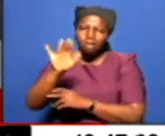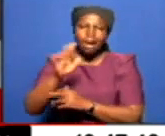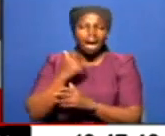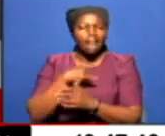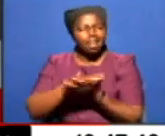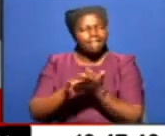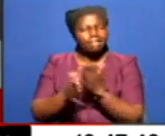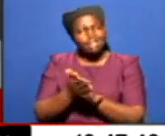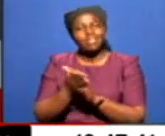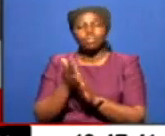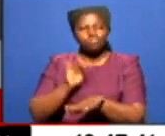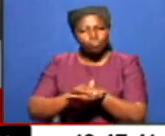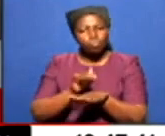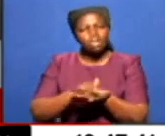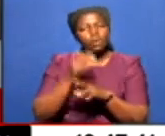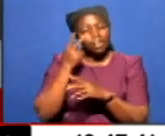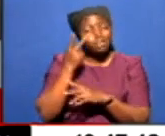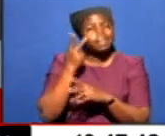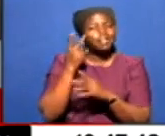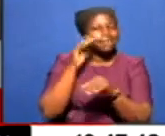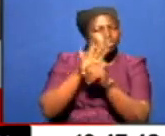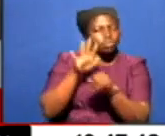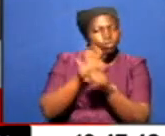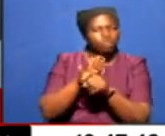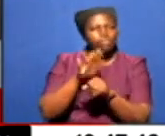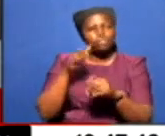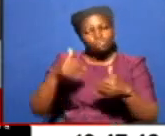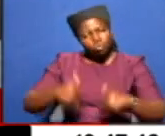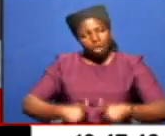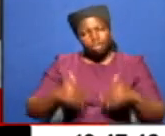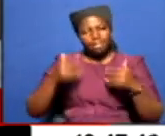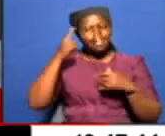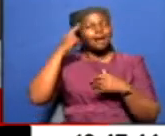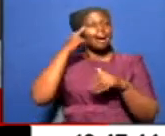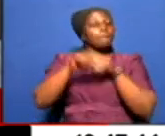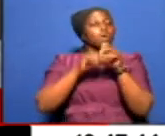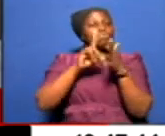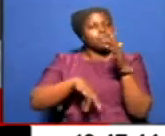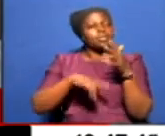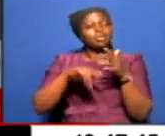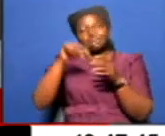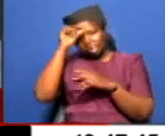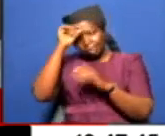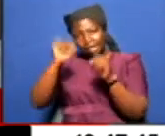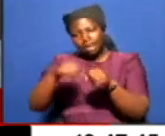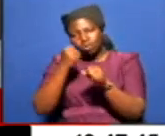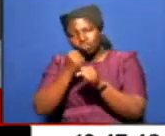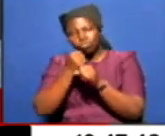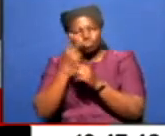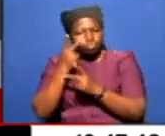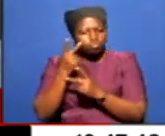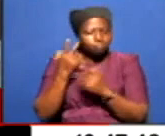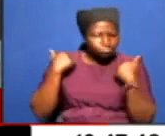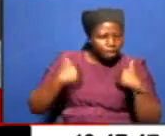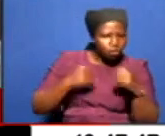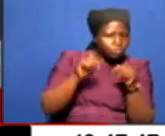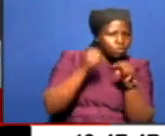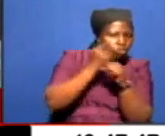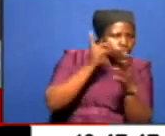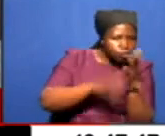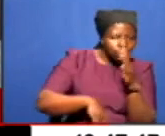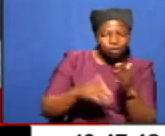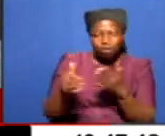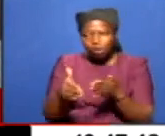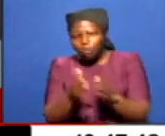young people now thinking beyond, you know, what the government can be able to do, to look at what is it that I can be able to do and what are the opportunities